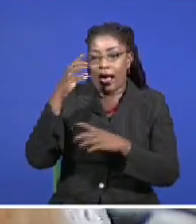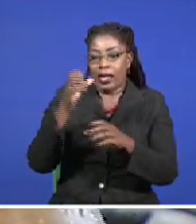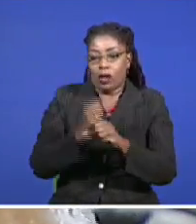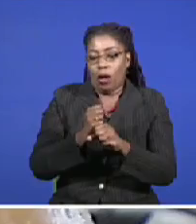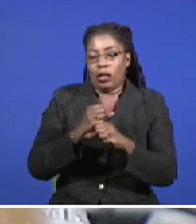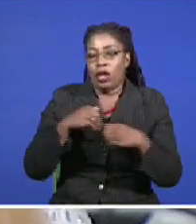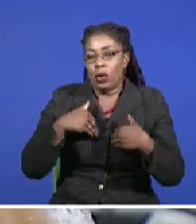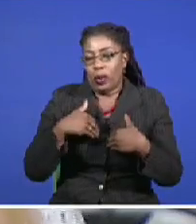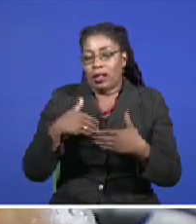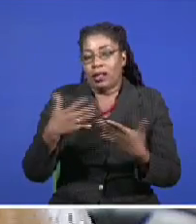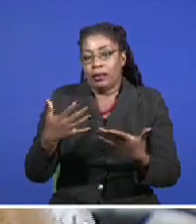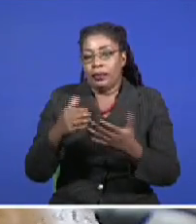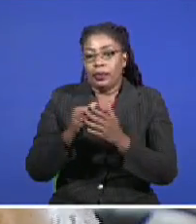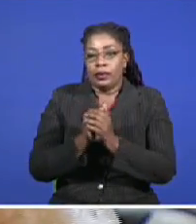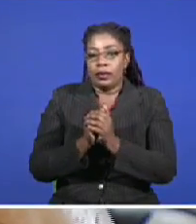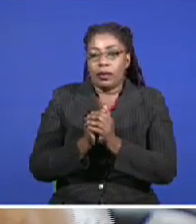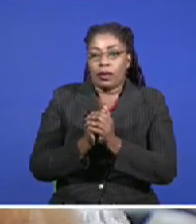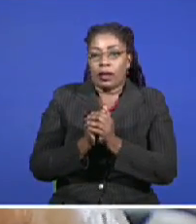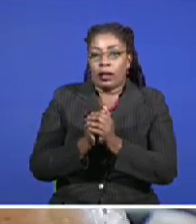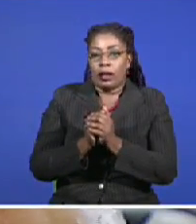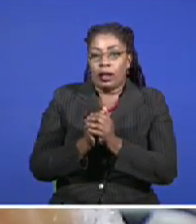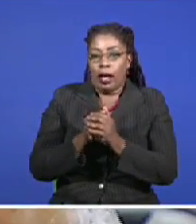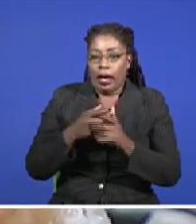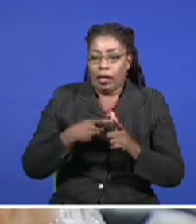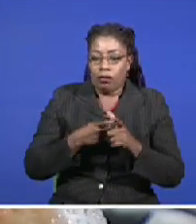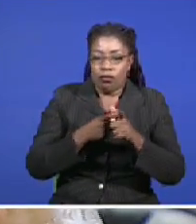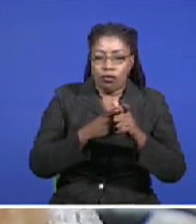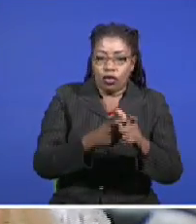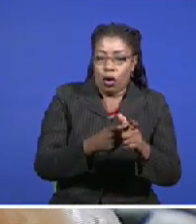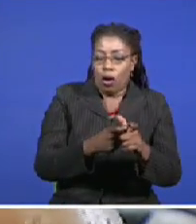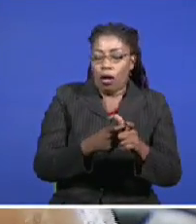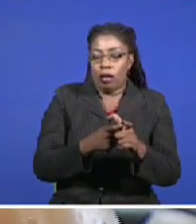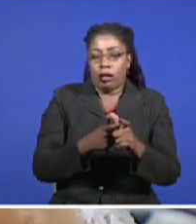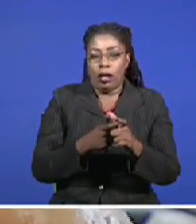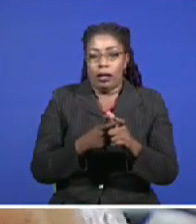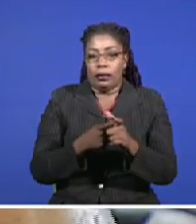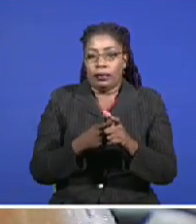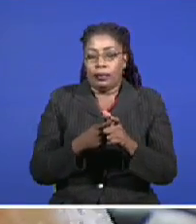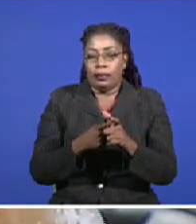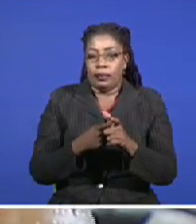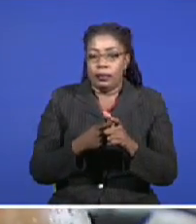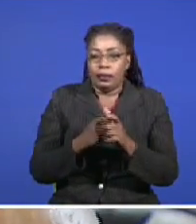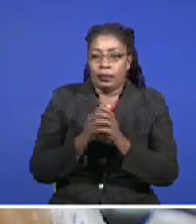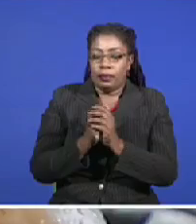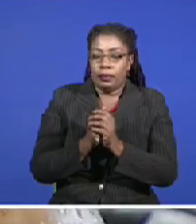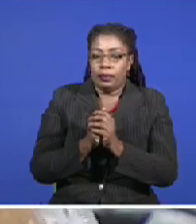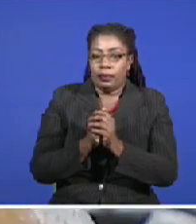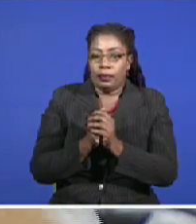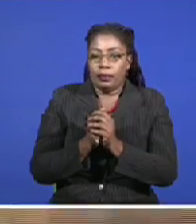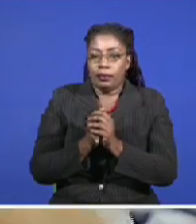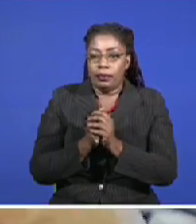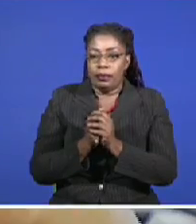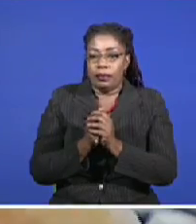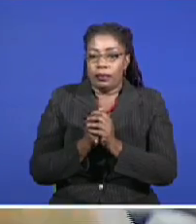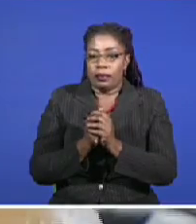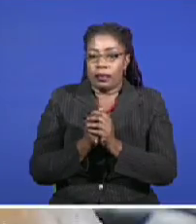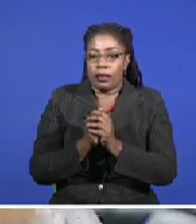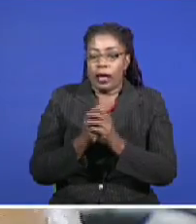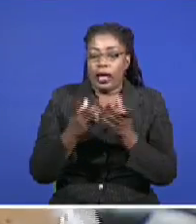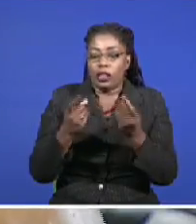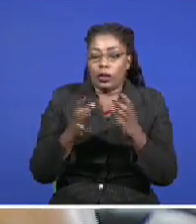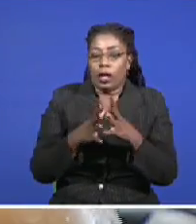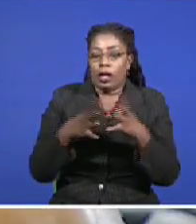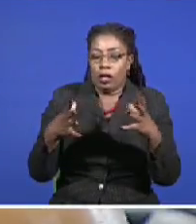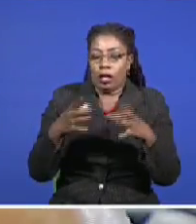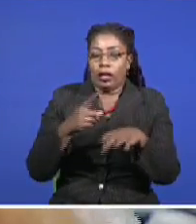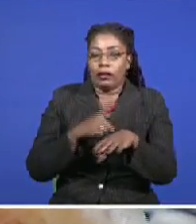working on my stamina, jogging, you know, doing time rounds on the bikes, you know, doing over the amount of time that I'd